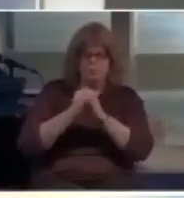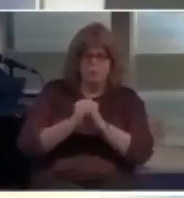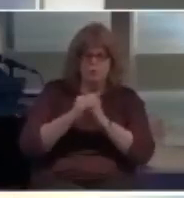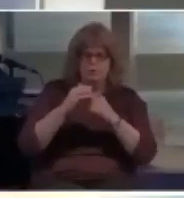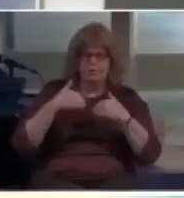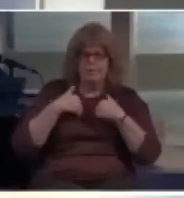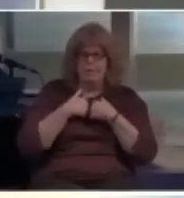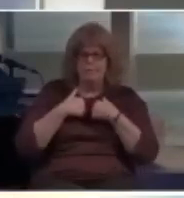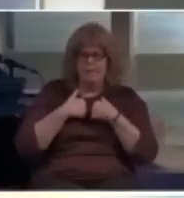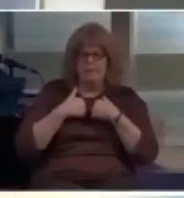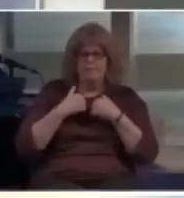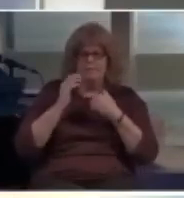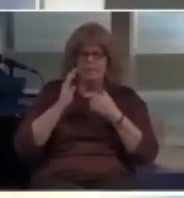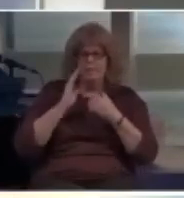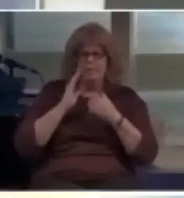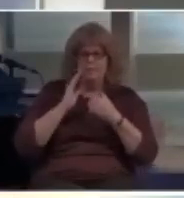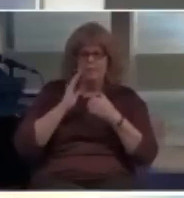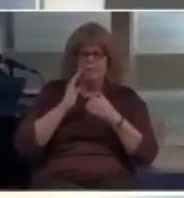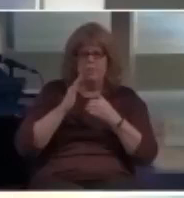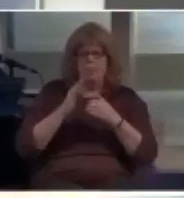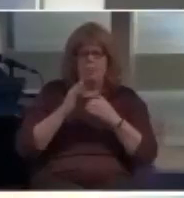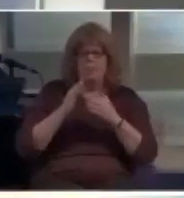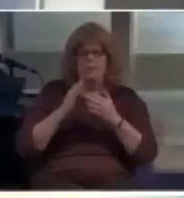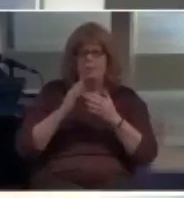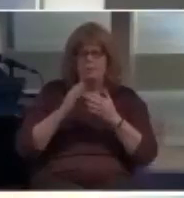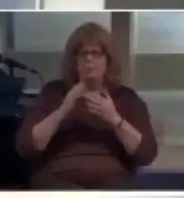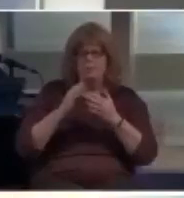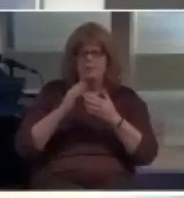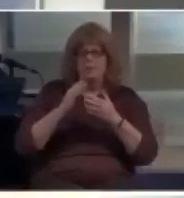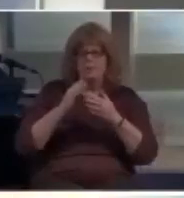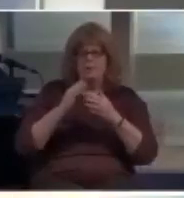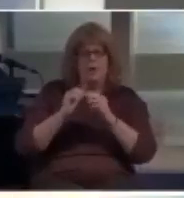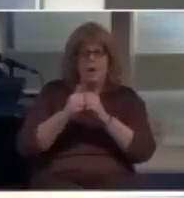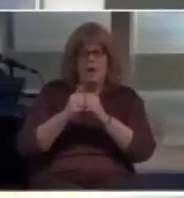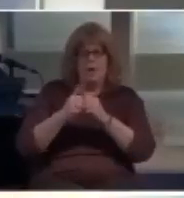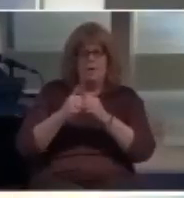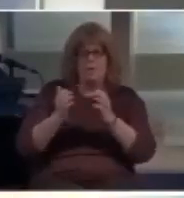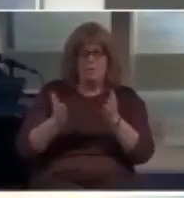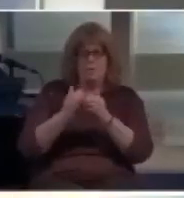the beast, and he is going in part to do that by